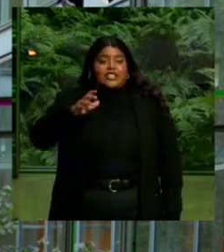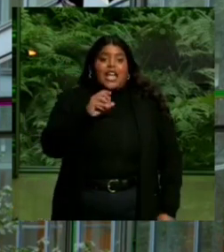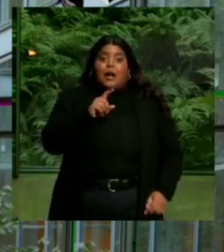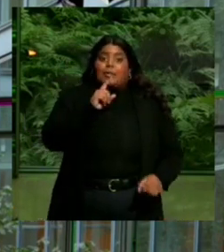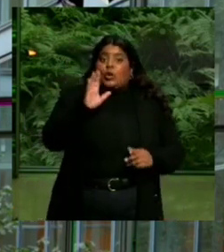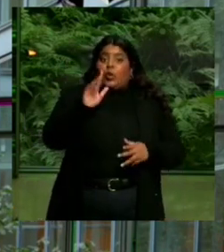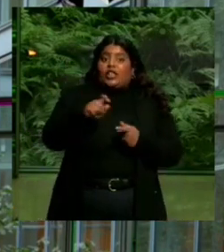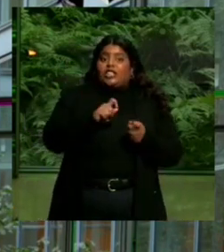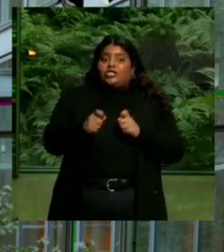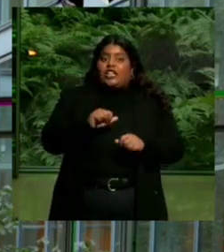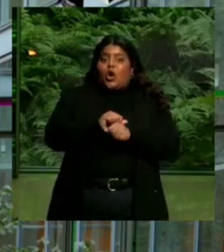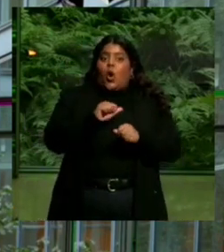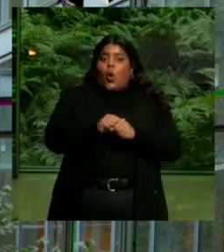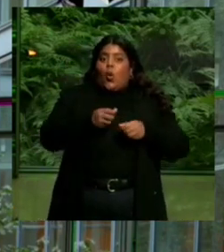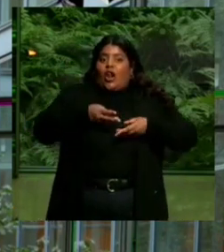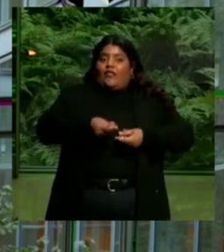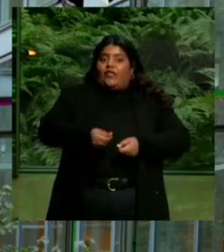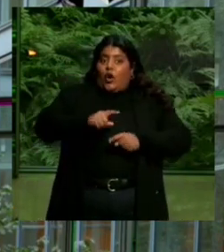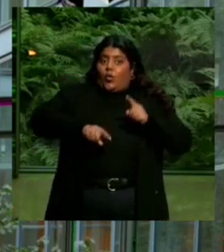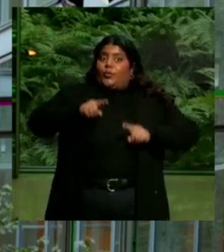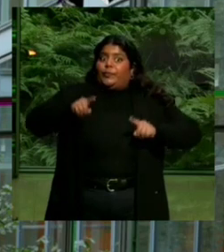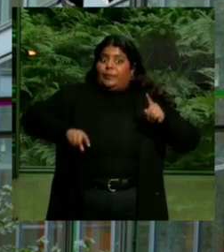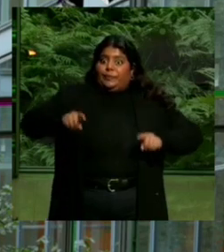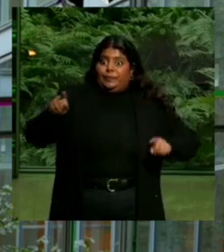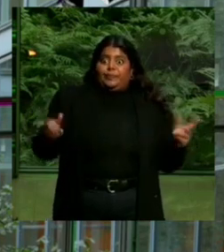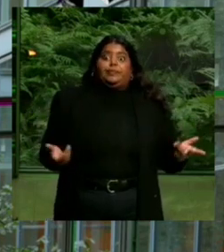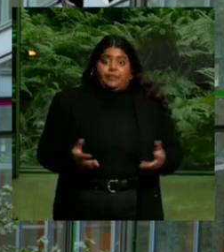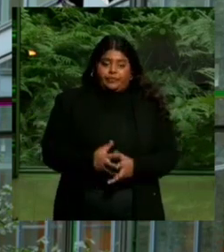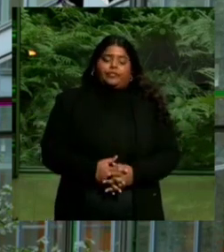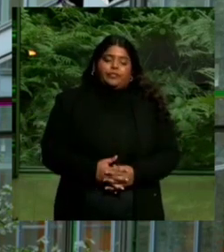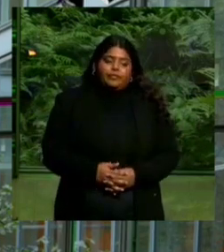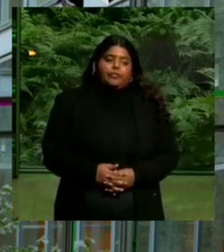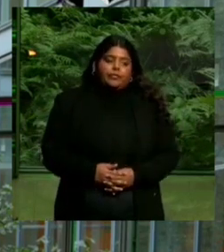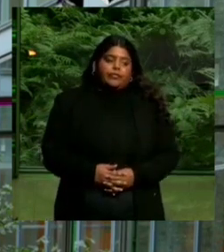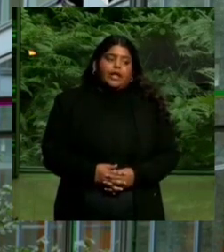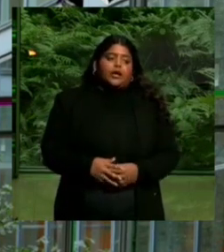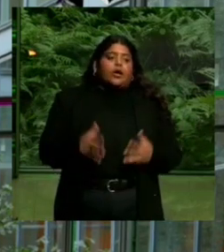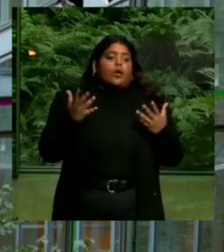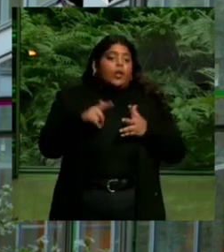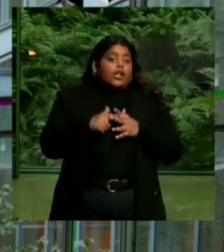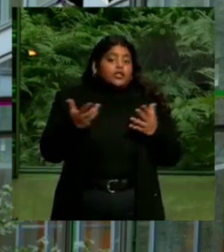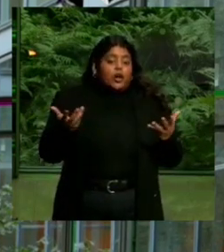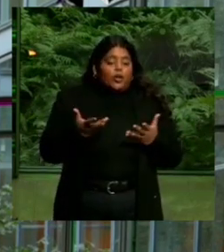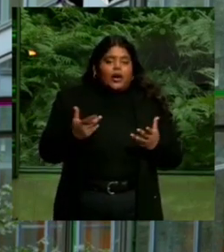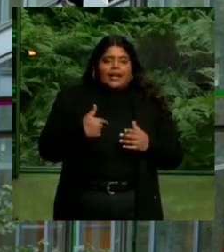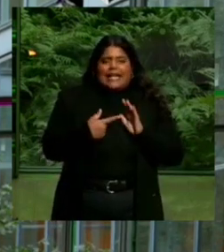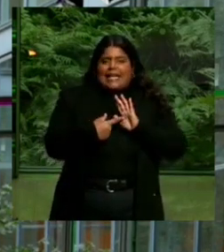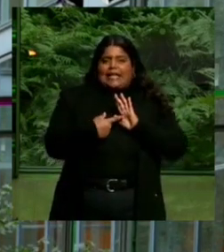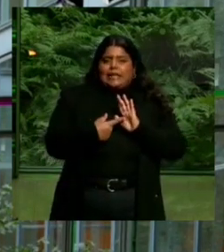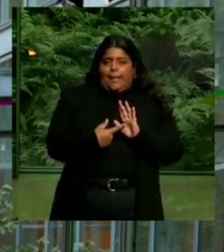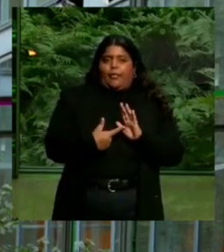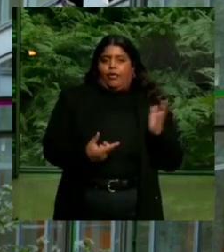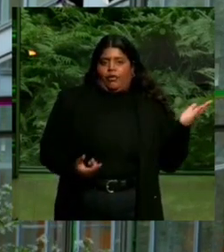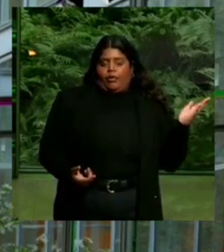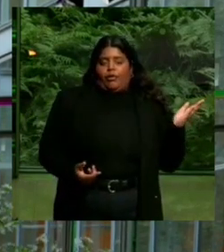our workflows in several ways. So what I want to start with is an example.